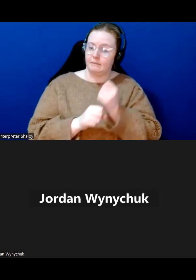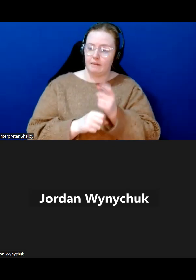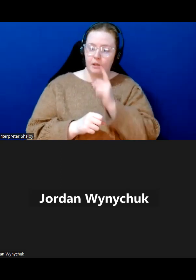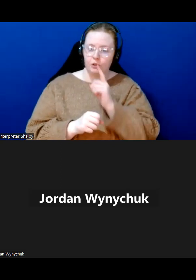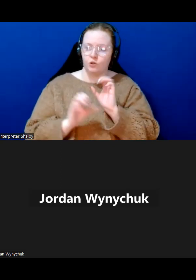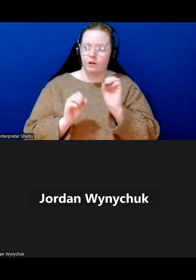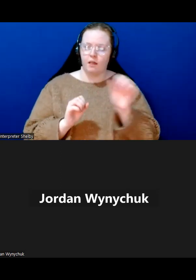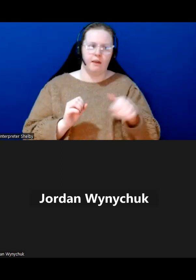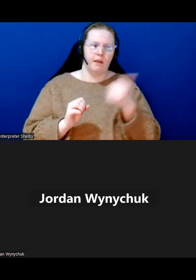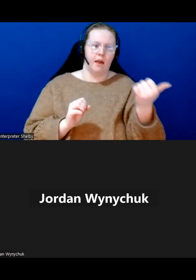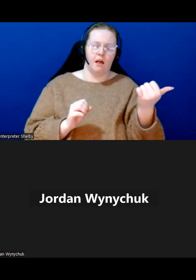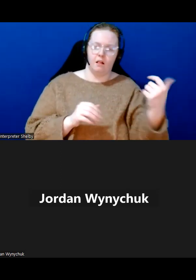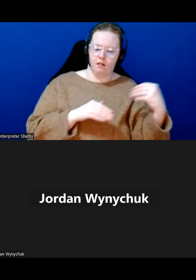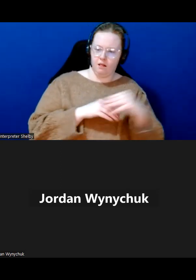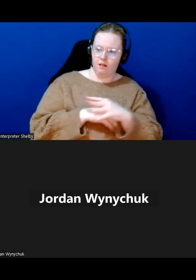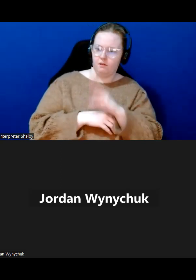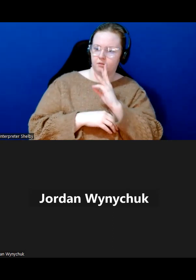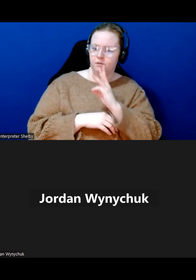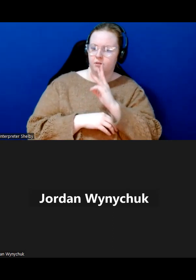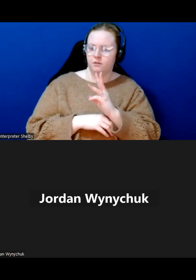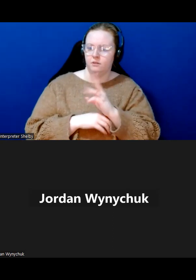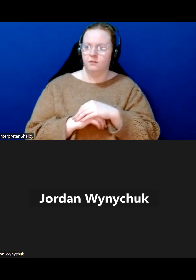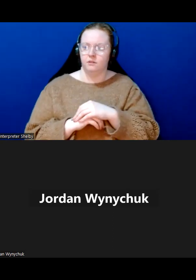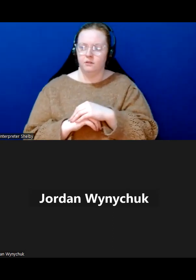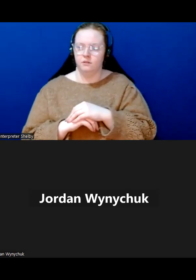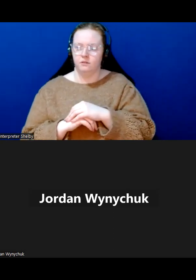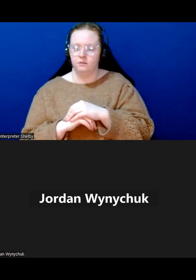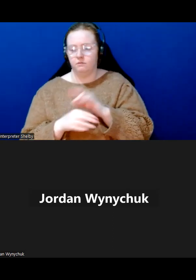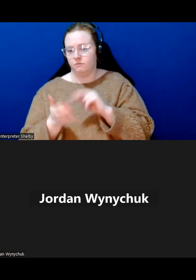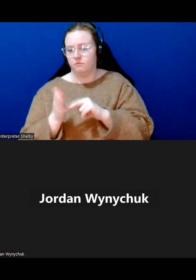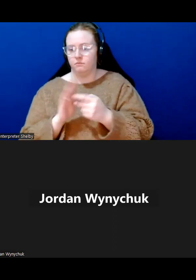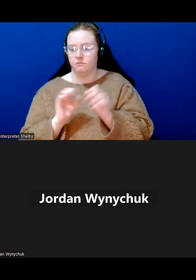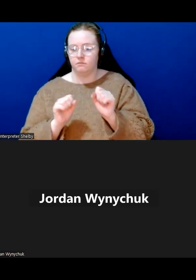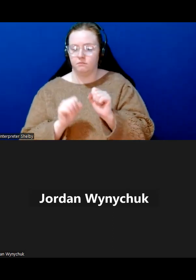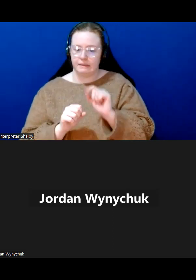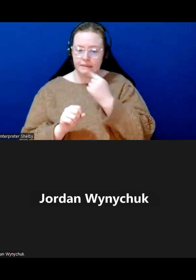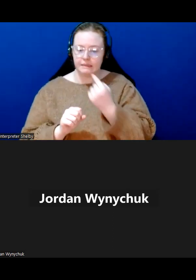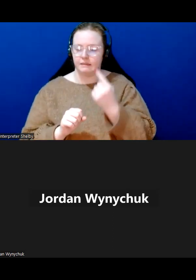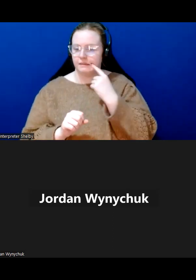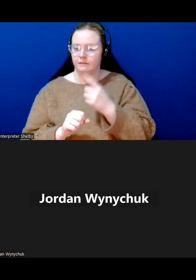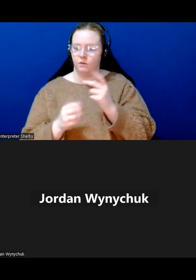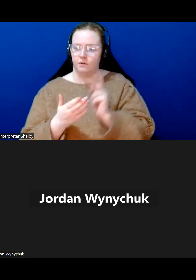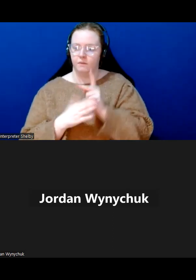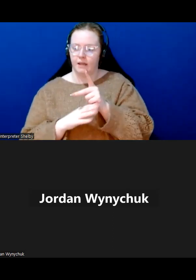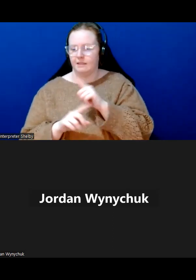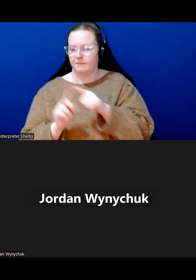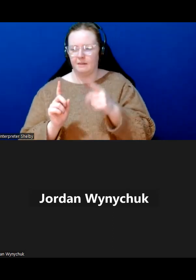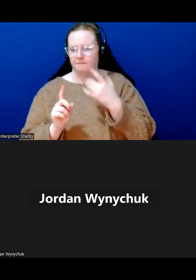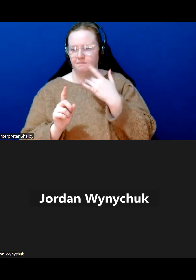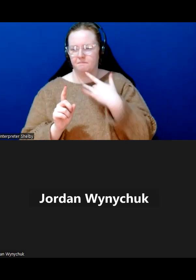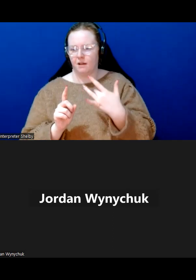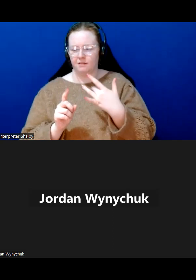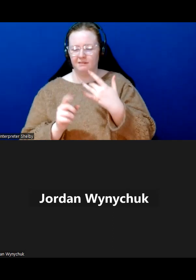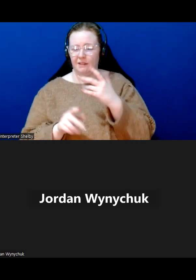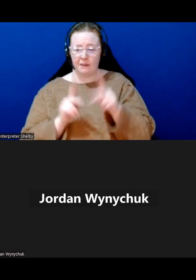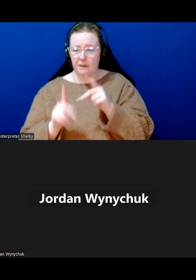like really, really detrimental to your plants in your water. But I wouldn't say you would. Even people on wells,